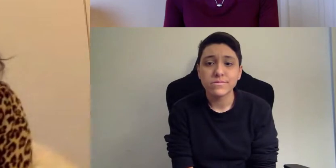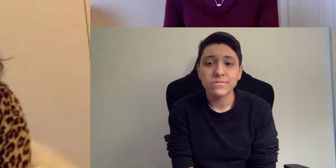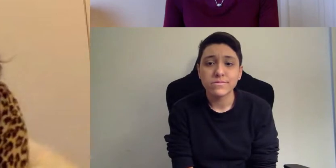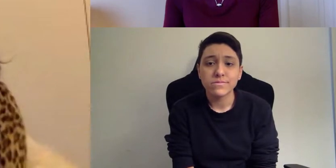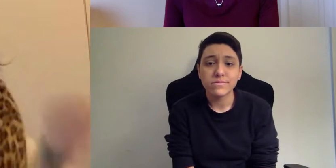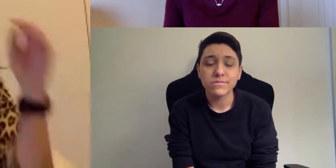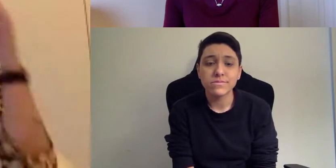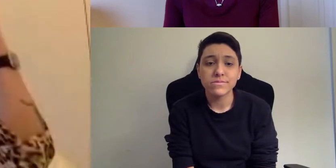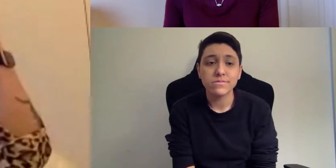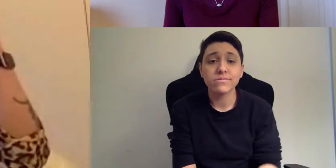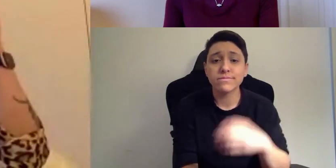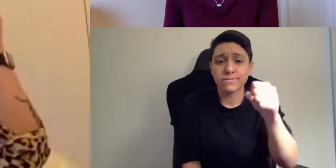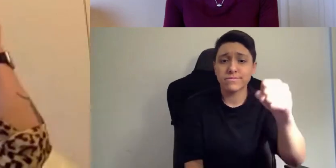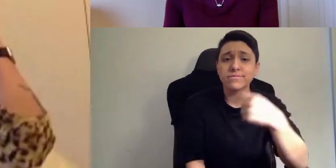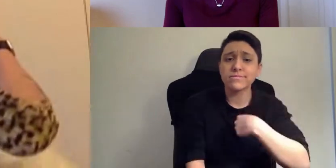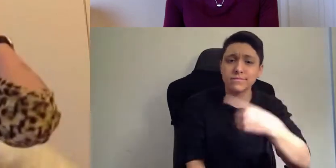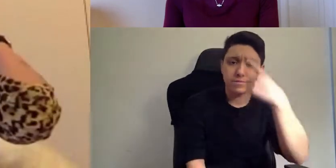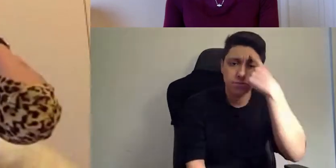Yeah,